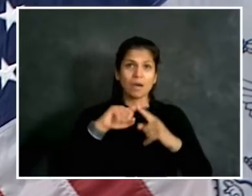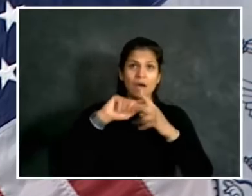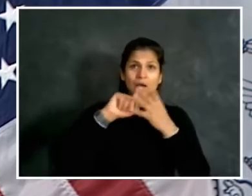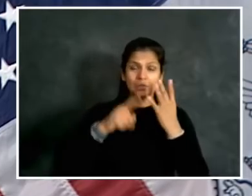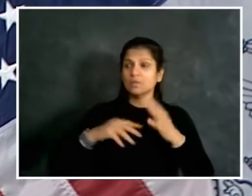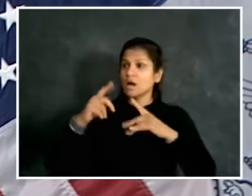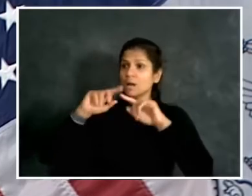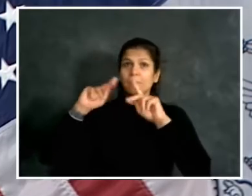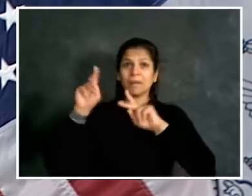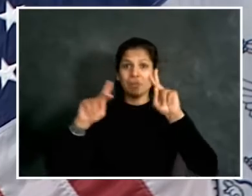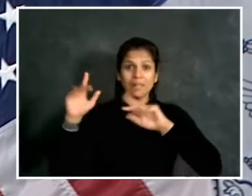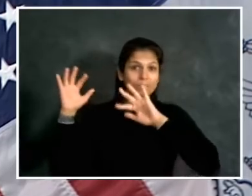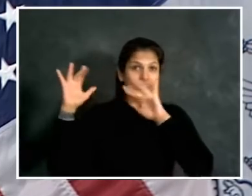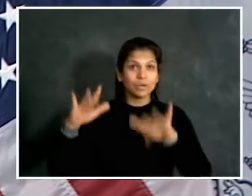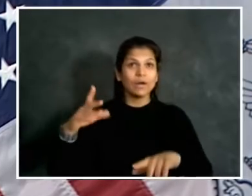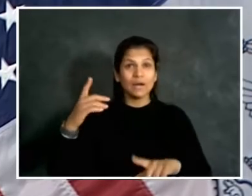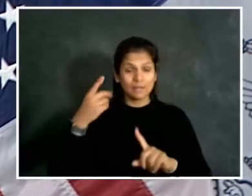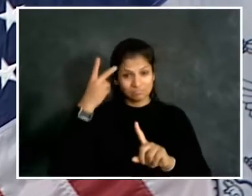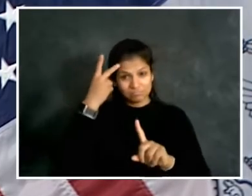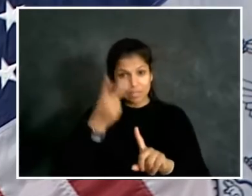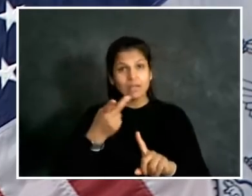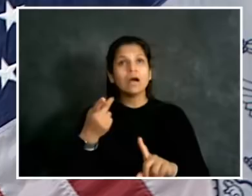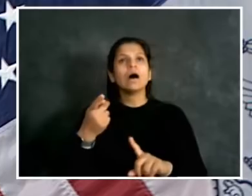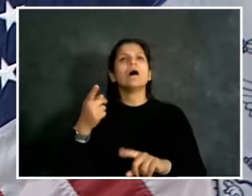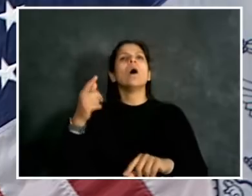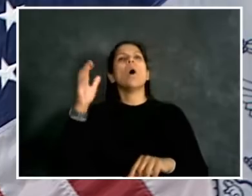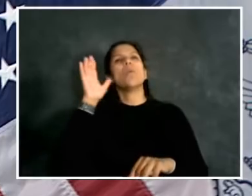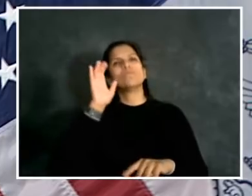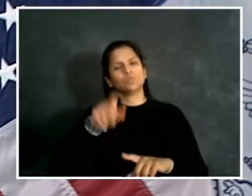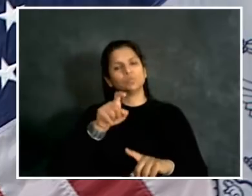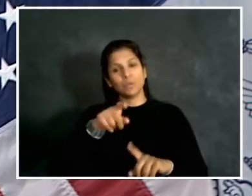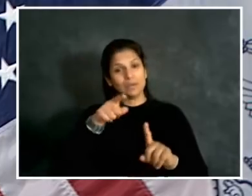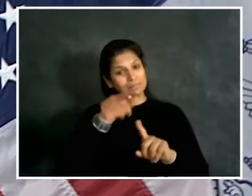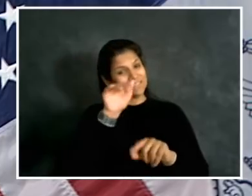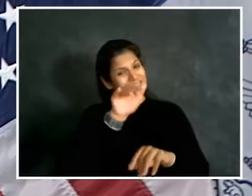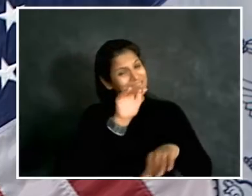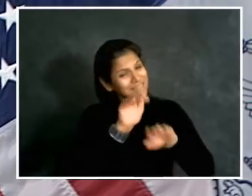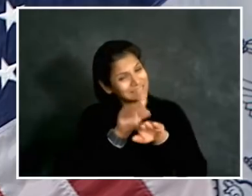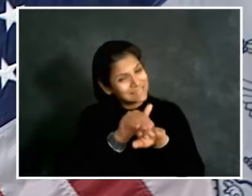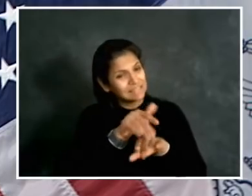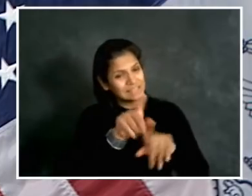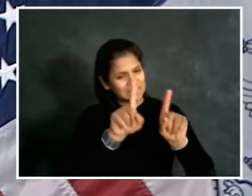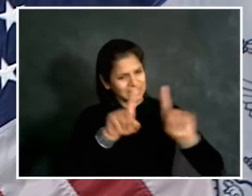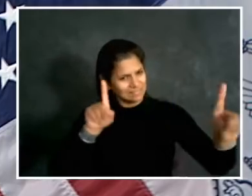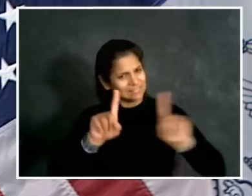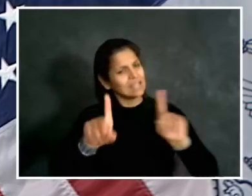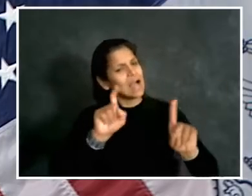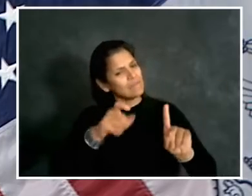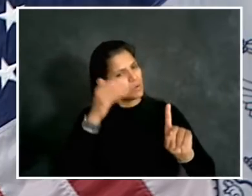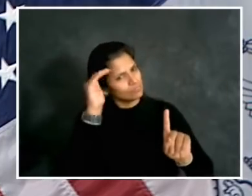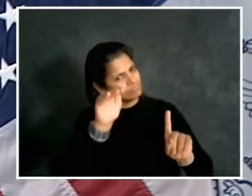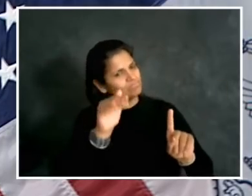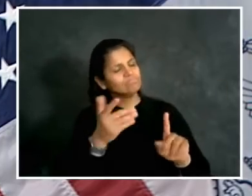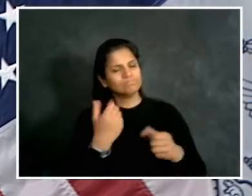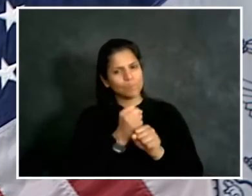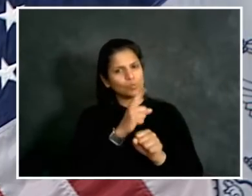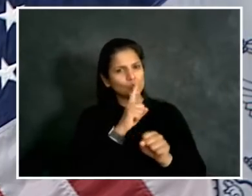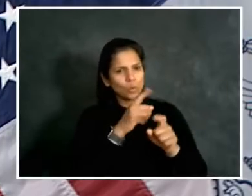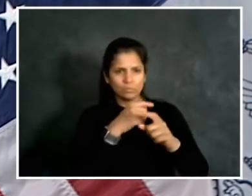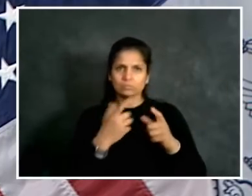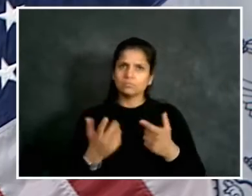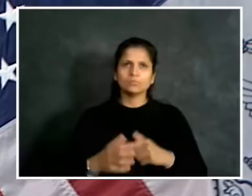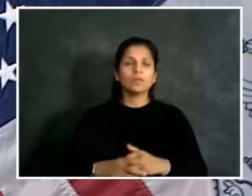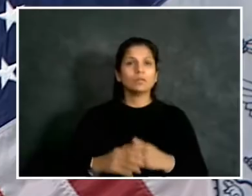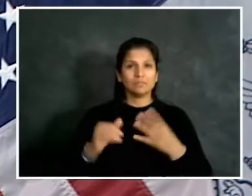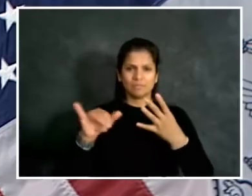these workers are going to play a crucial role in that effort, augmenting all the efforts of the NYPD. And then we're going to be doing